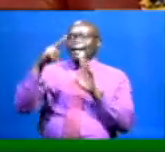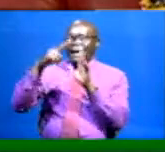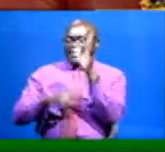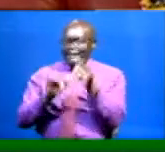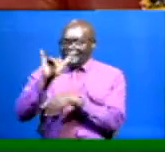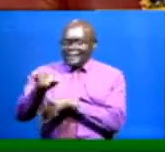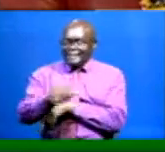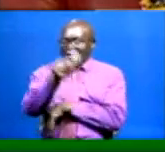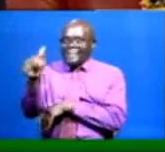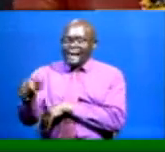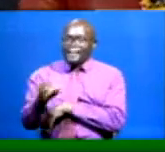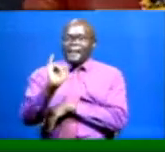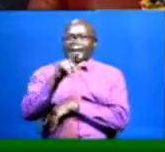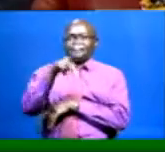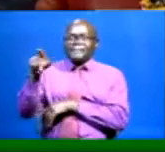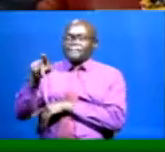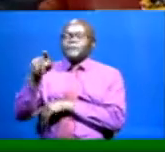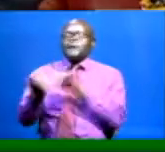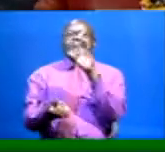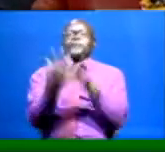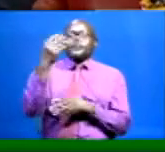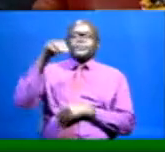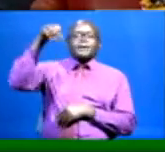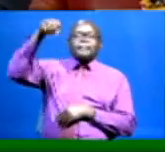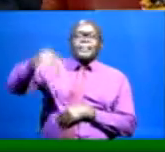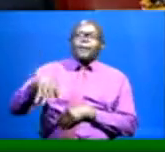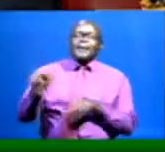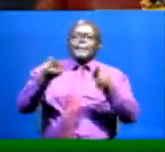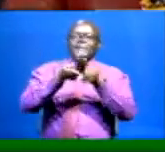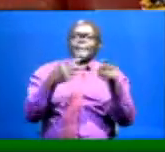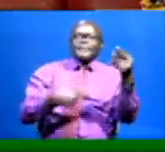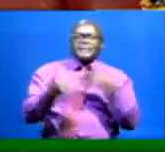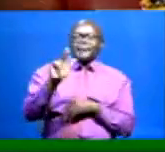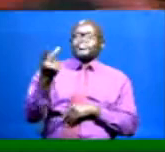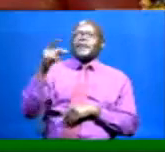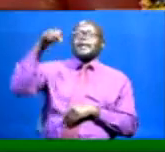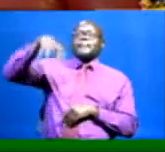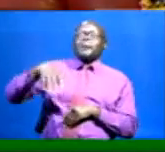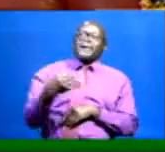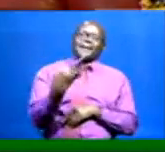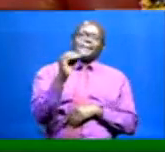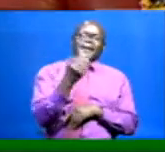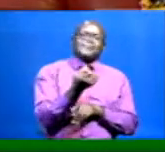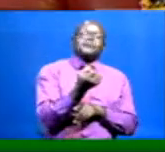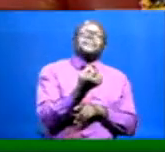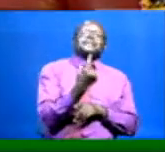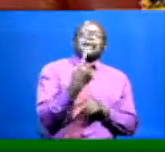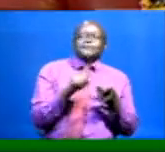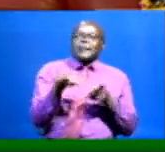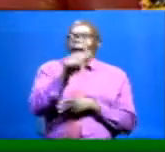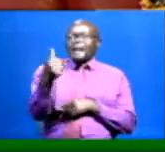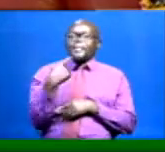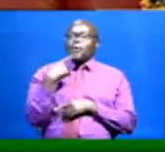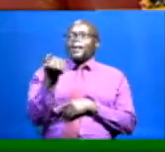other IPPs that produce power, sell power to Kenya Power at 30 cents, others sell at